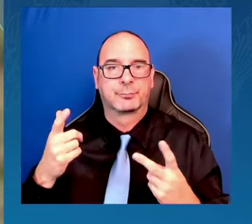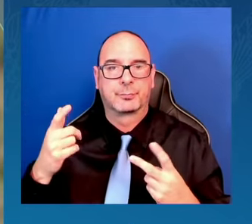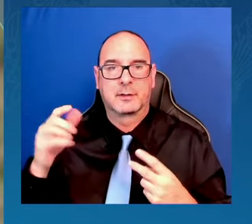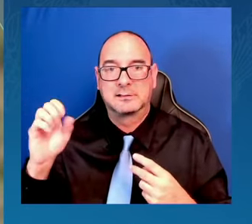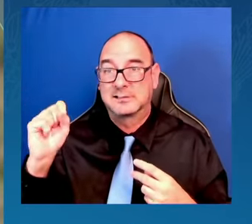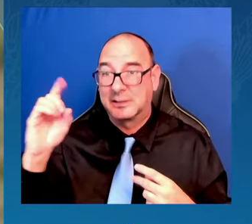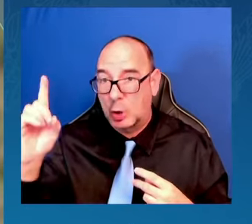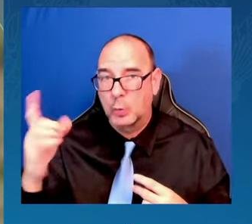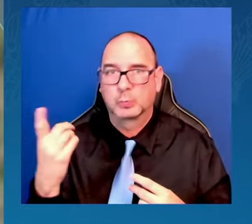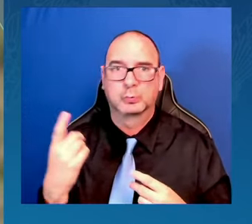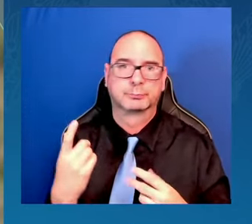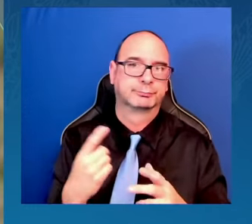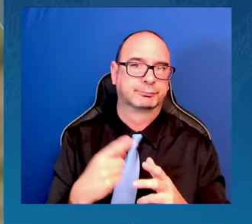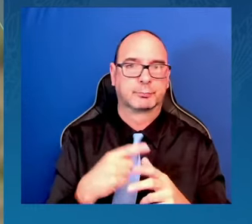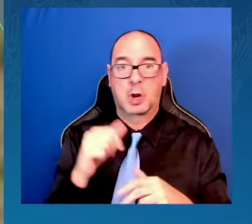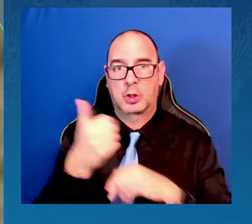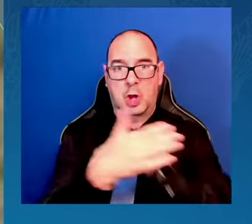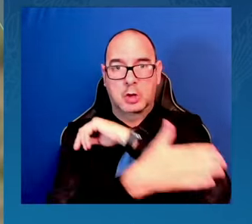Blythe and